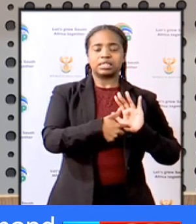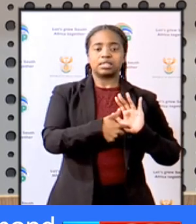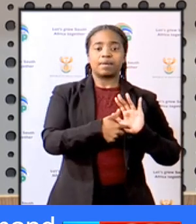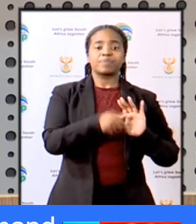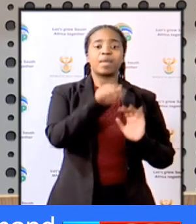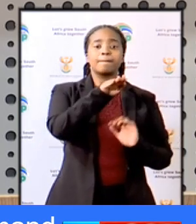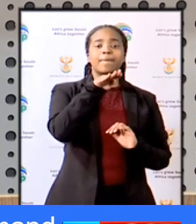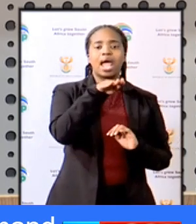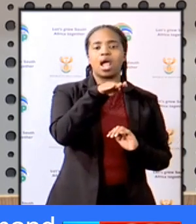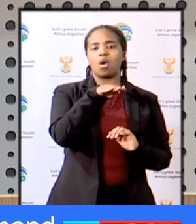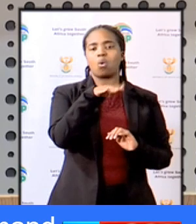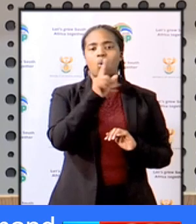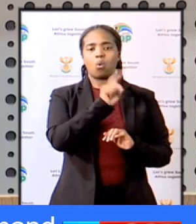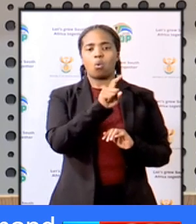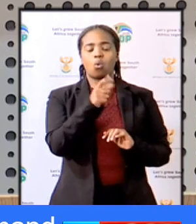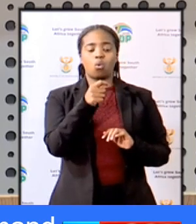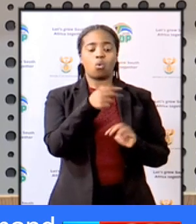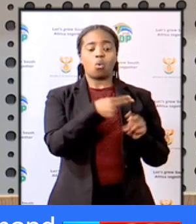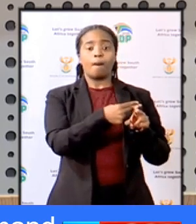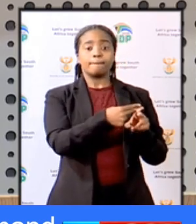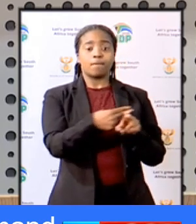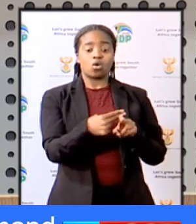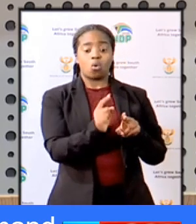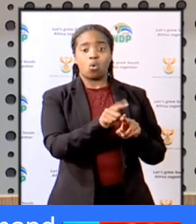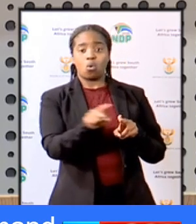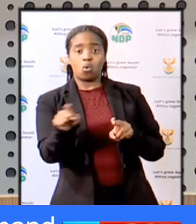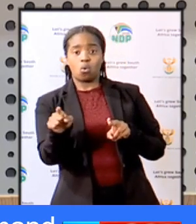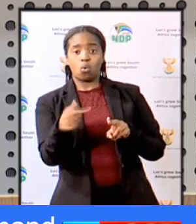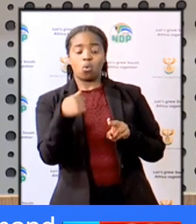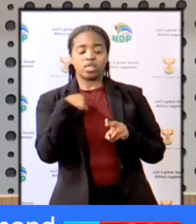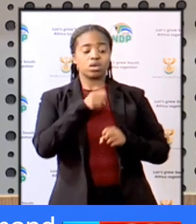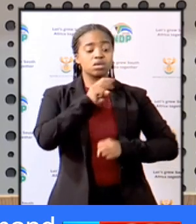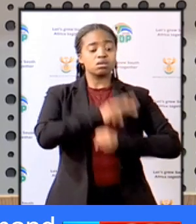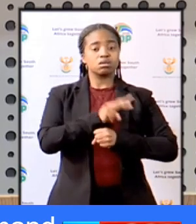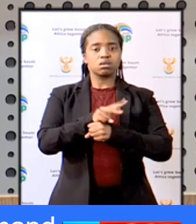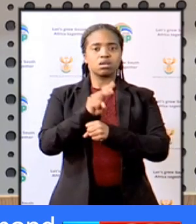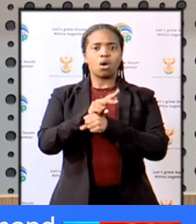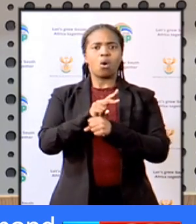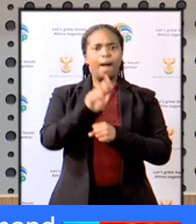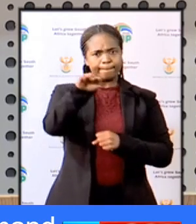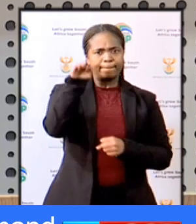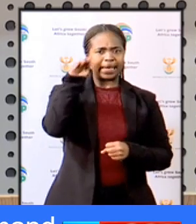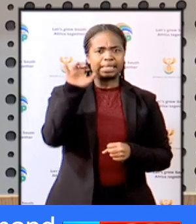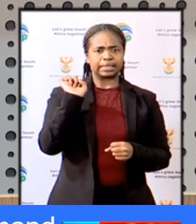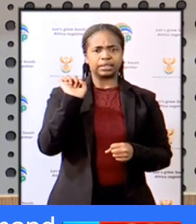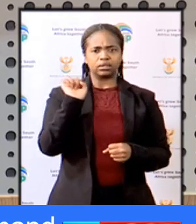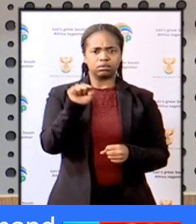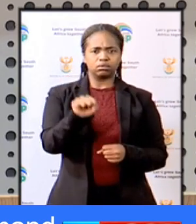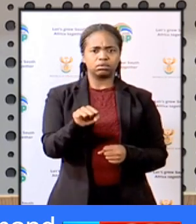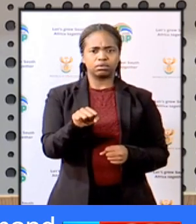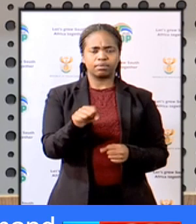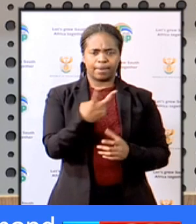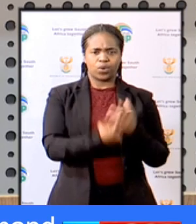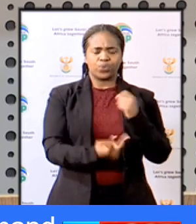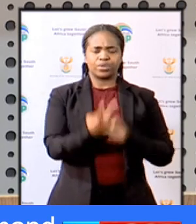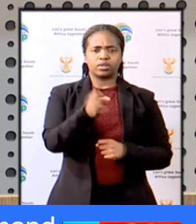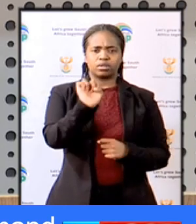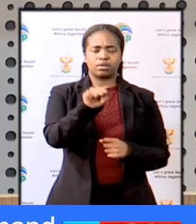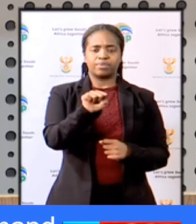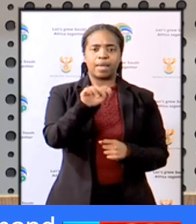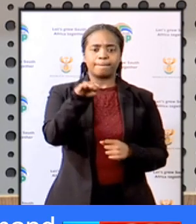lenders, people who lend money, whether they are microfinance or big banks, by the way, there's in both cases, there's